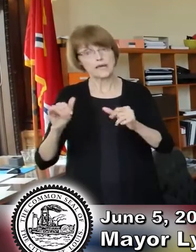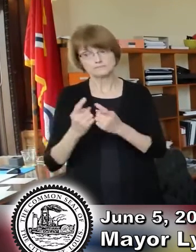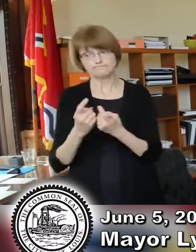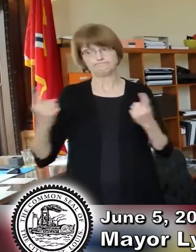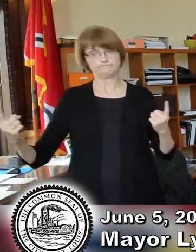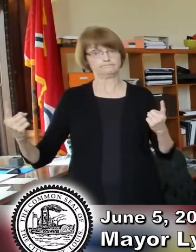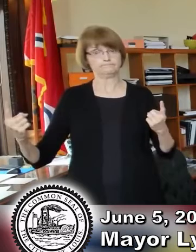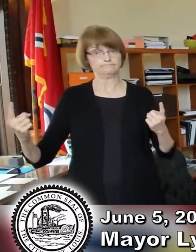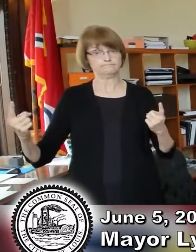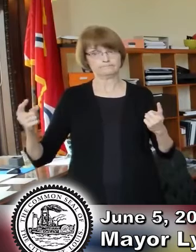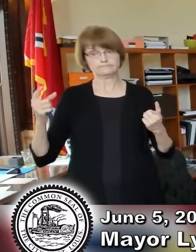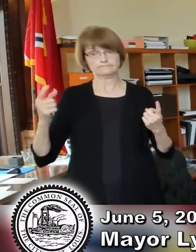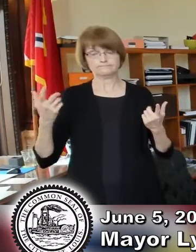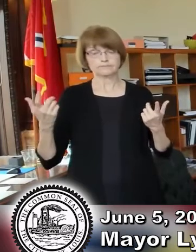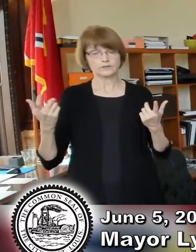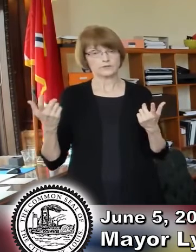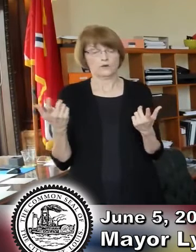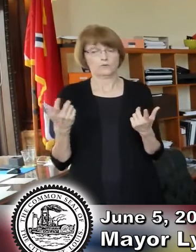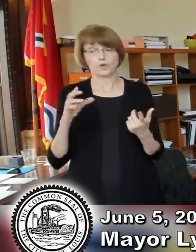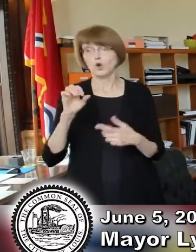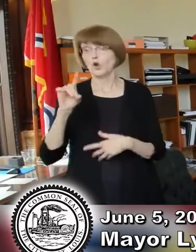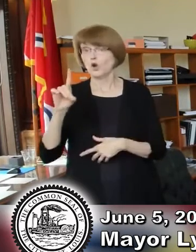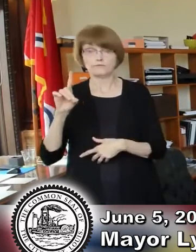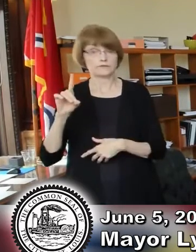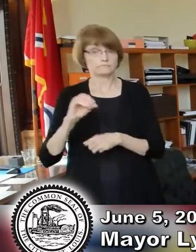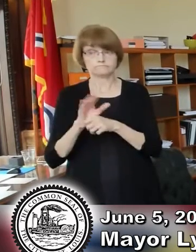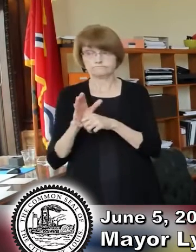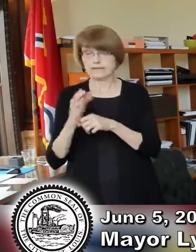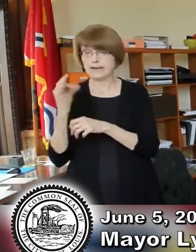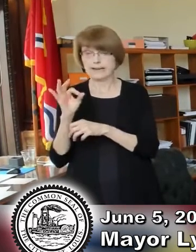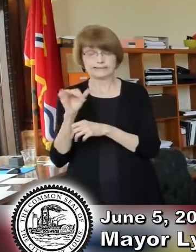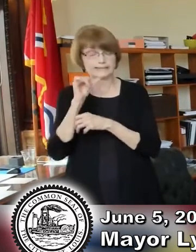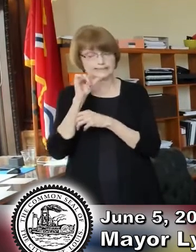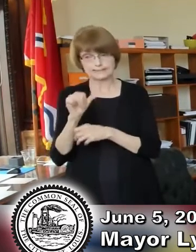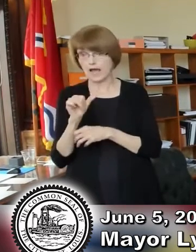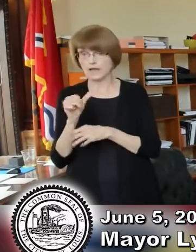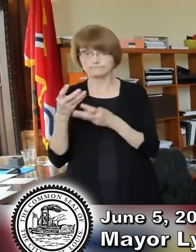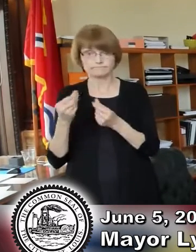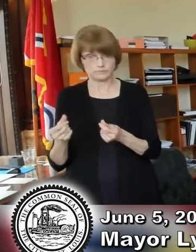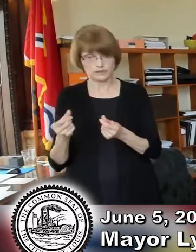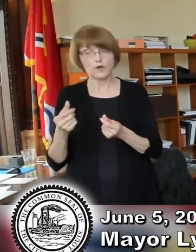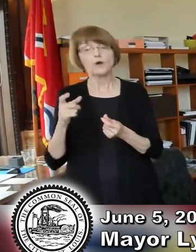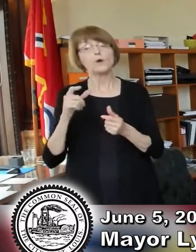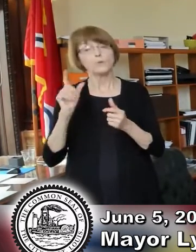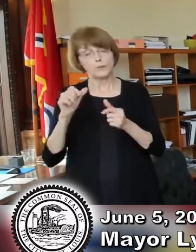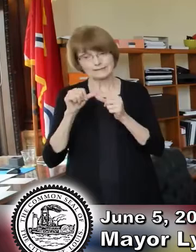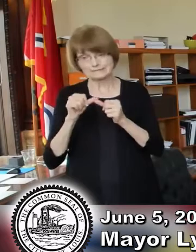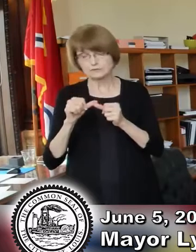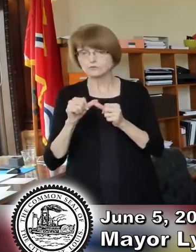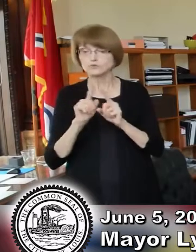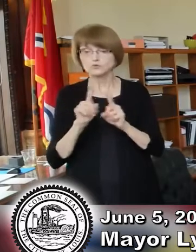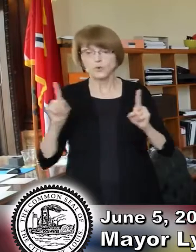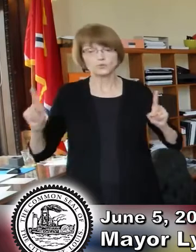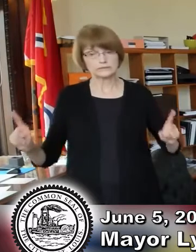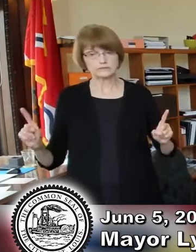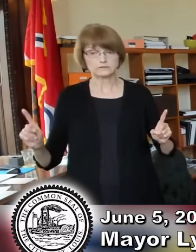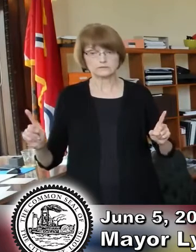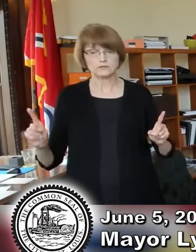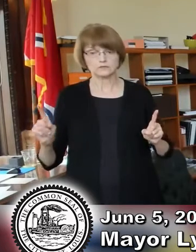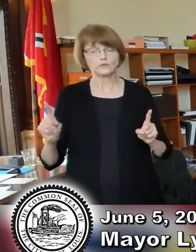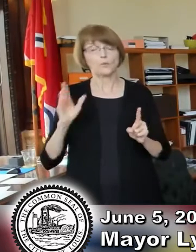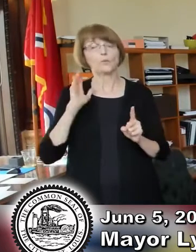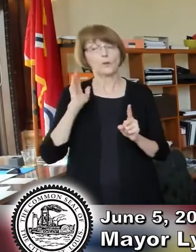And that doesn't change. COVID hasn't gone away. We still have to socially distance, and we probably will keep a number of those roads